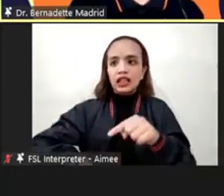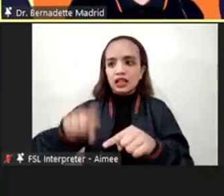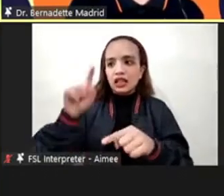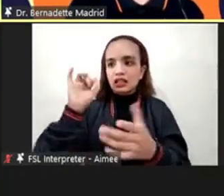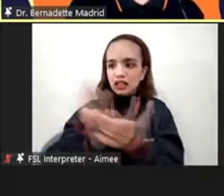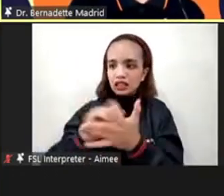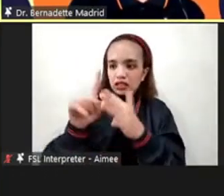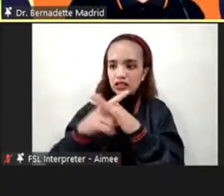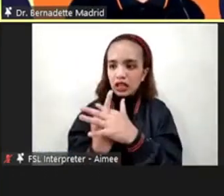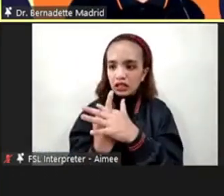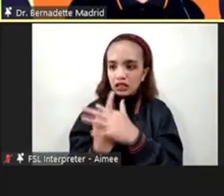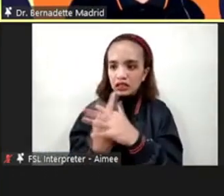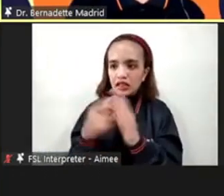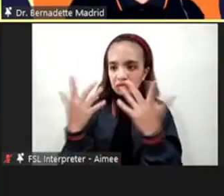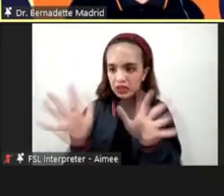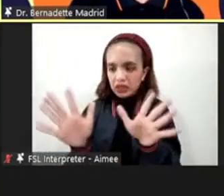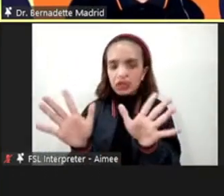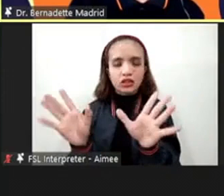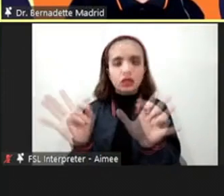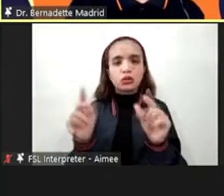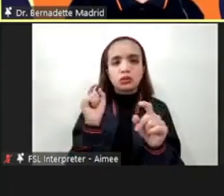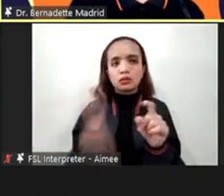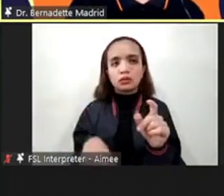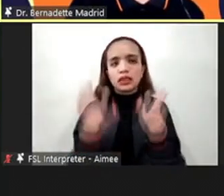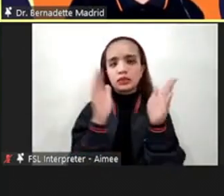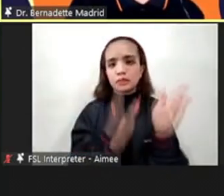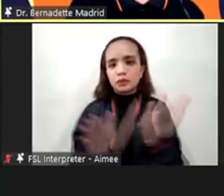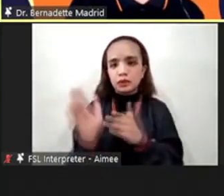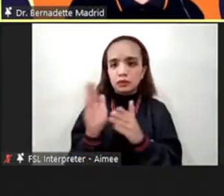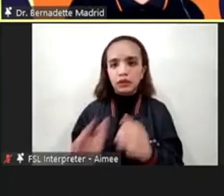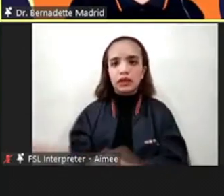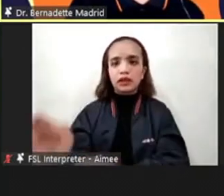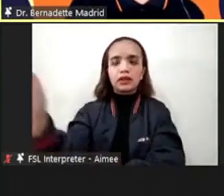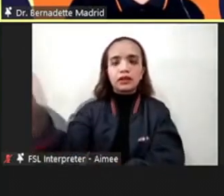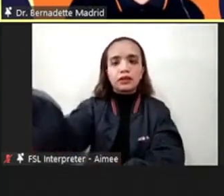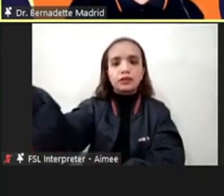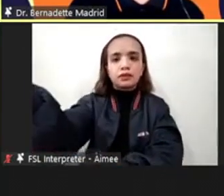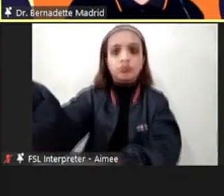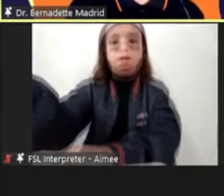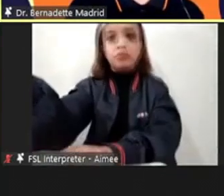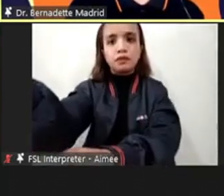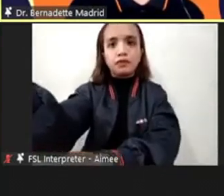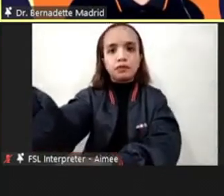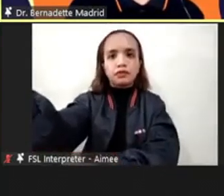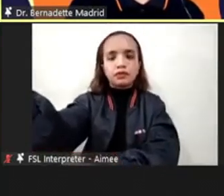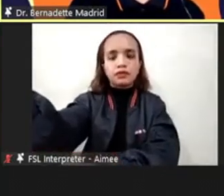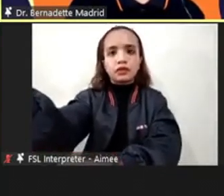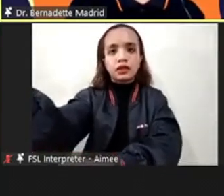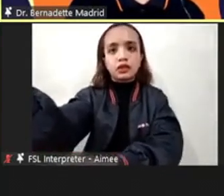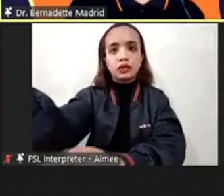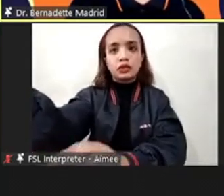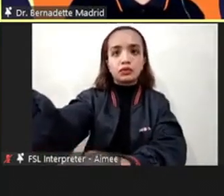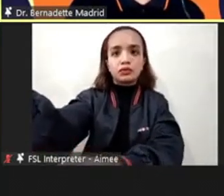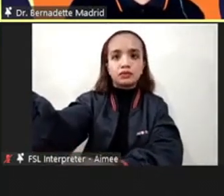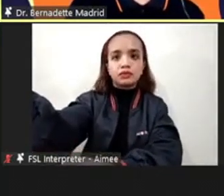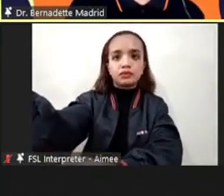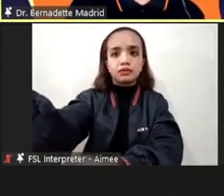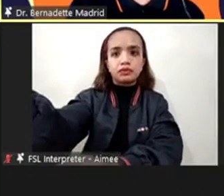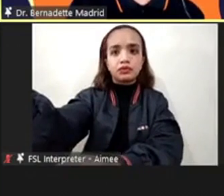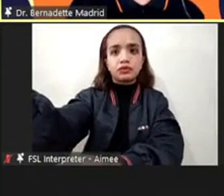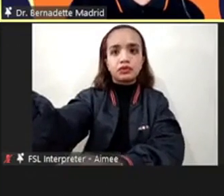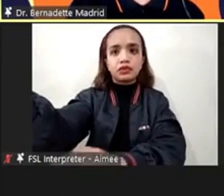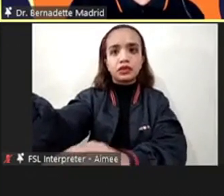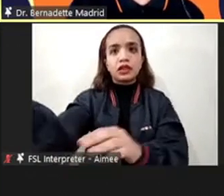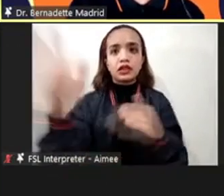be prepared. So first of all, studies have shown that successful organizations have